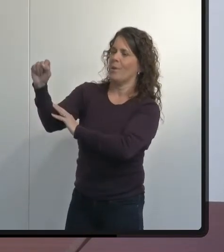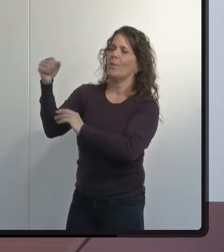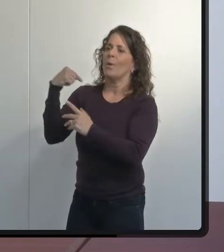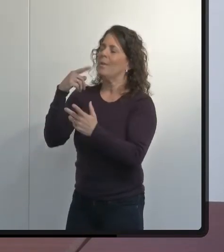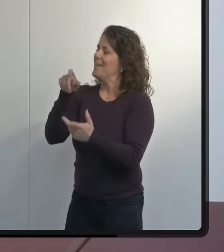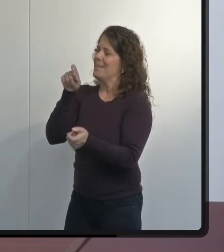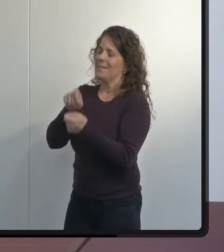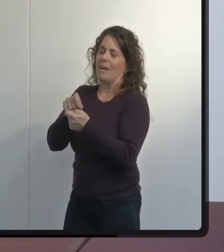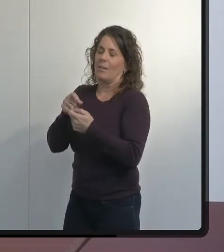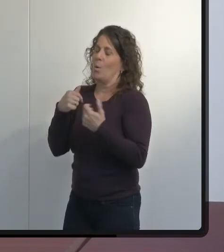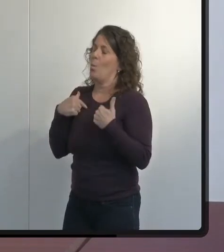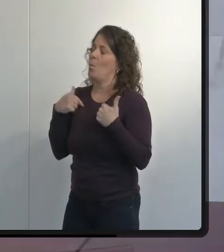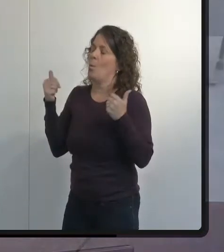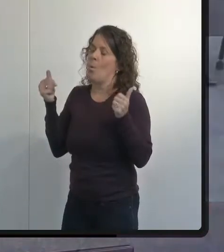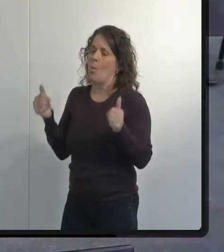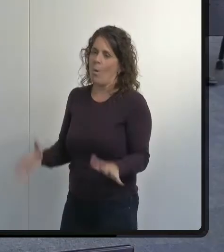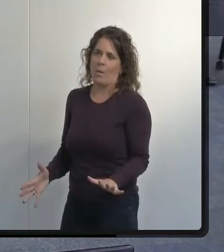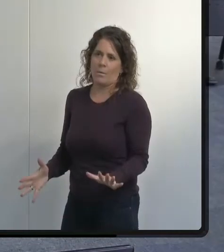have happen right now.